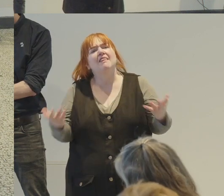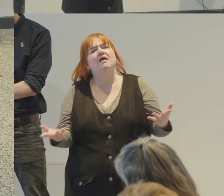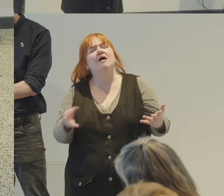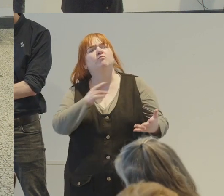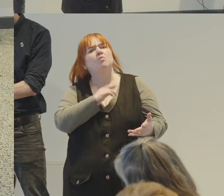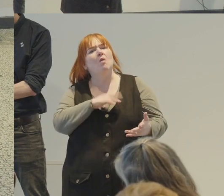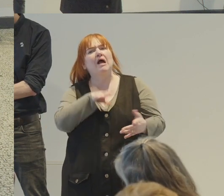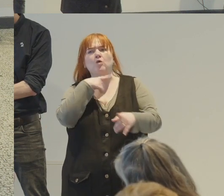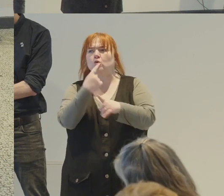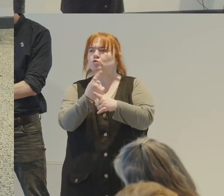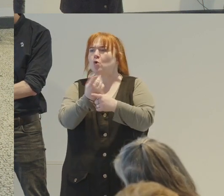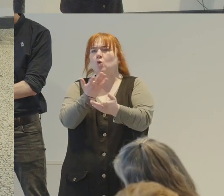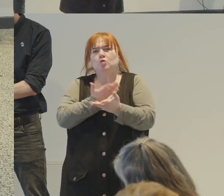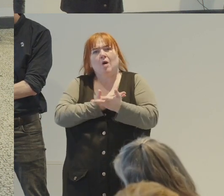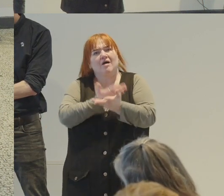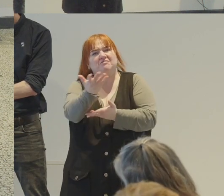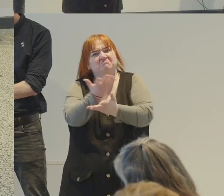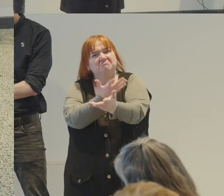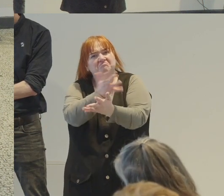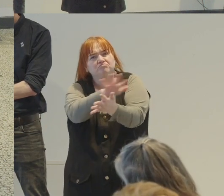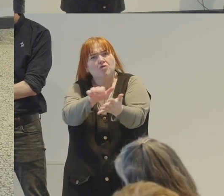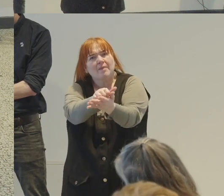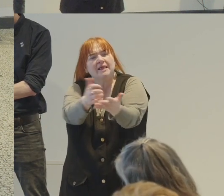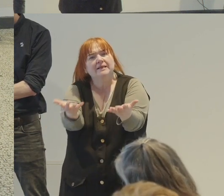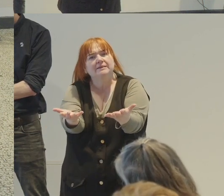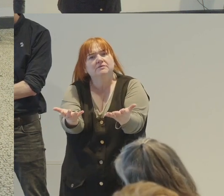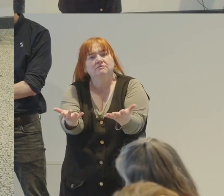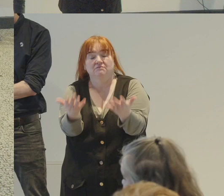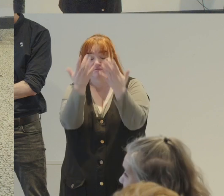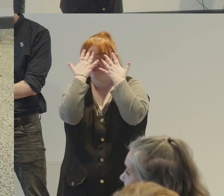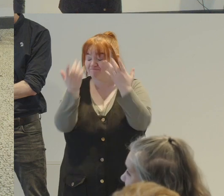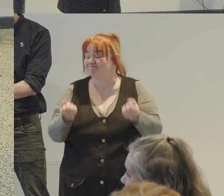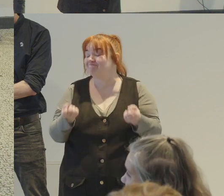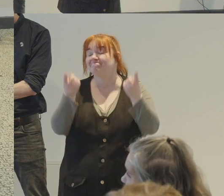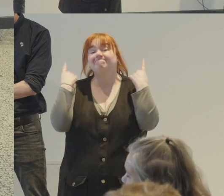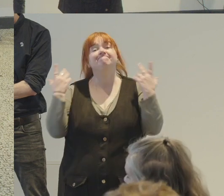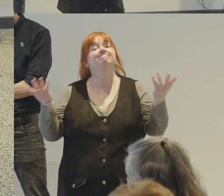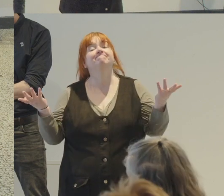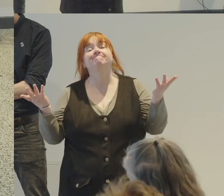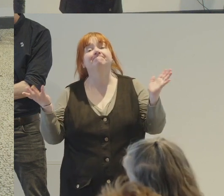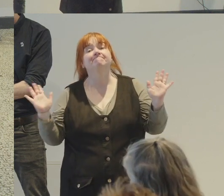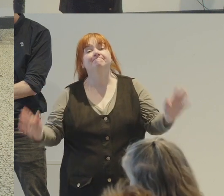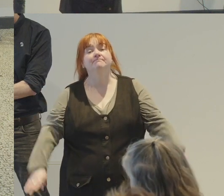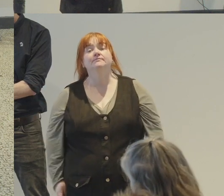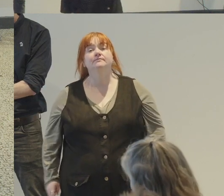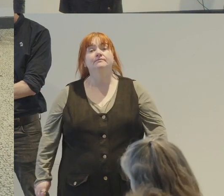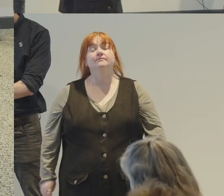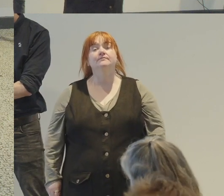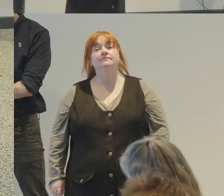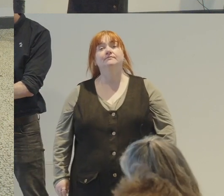people like human beings? I just don't understand it.